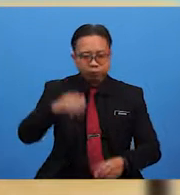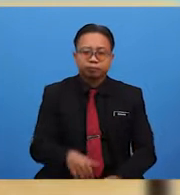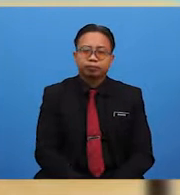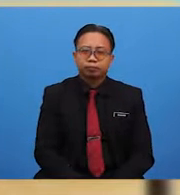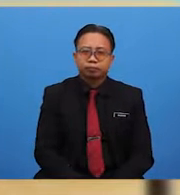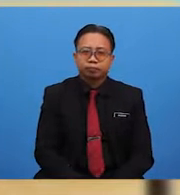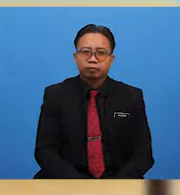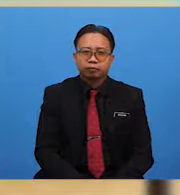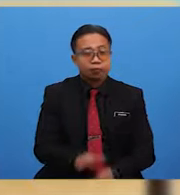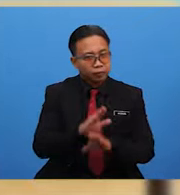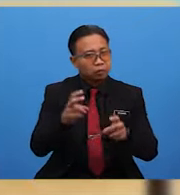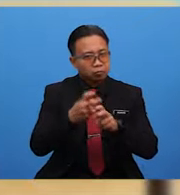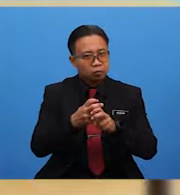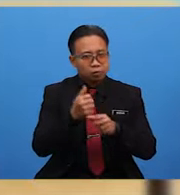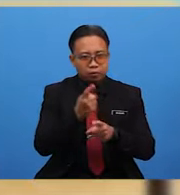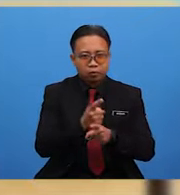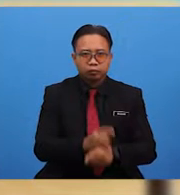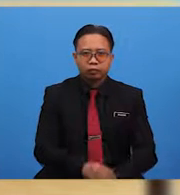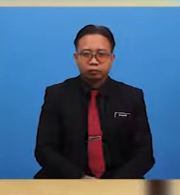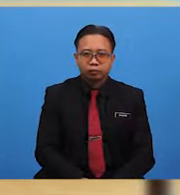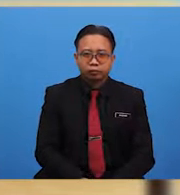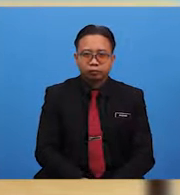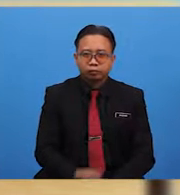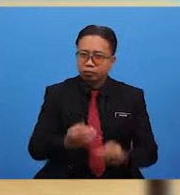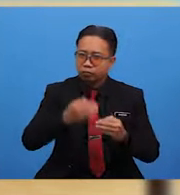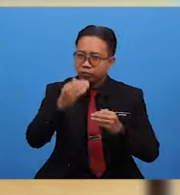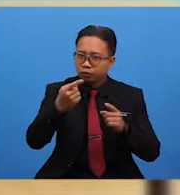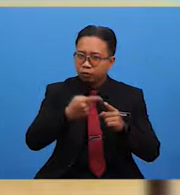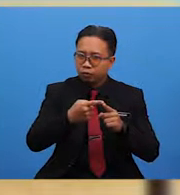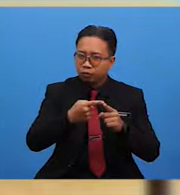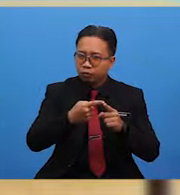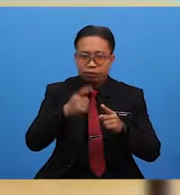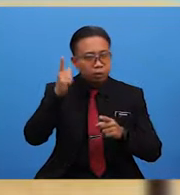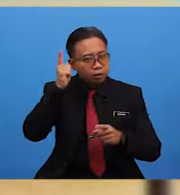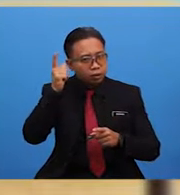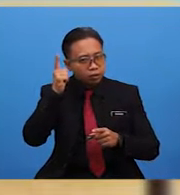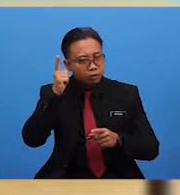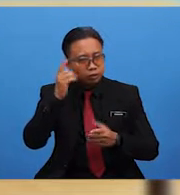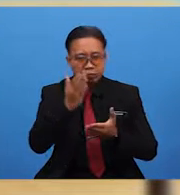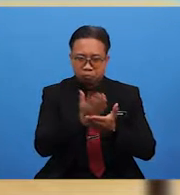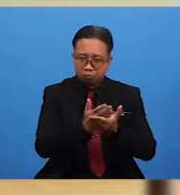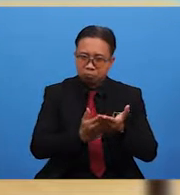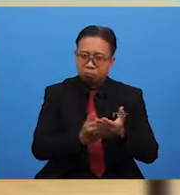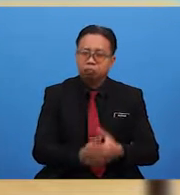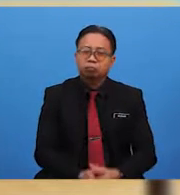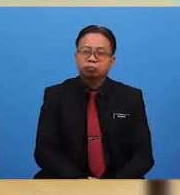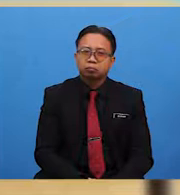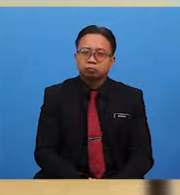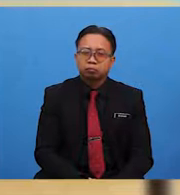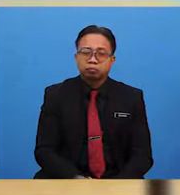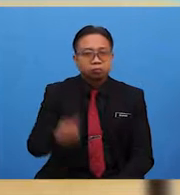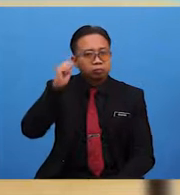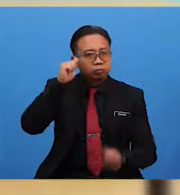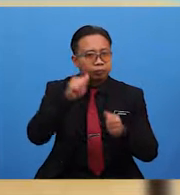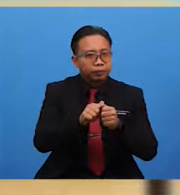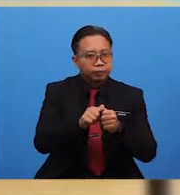That was not so hard, was it? We're going to move on to the listening segment now. Do you